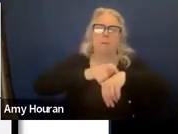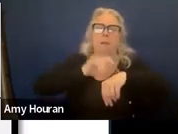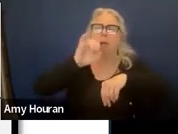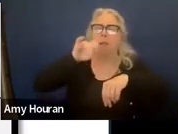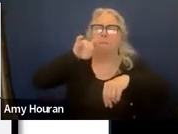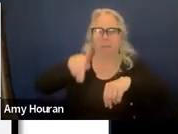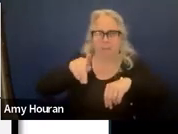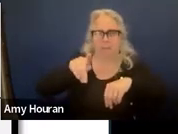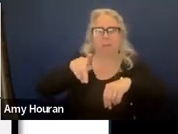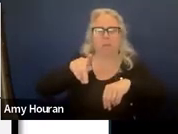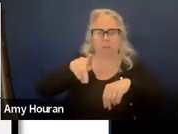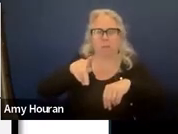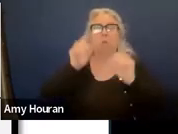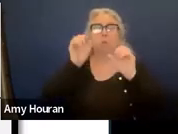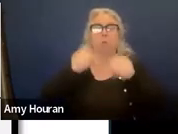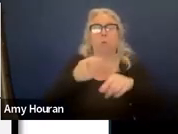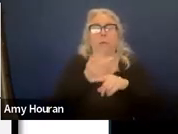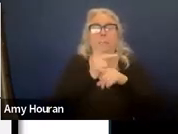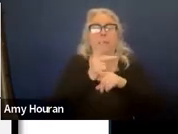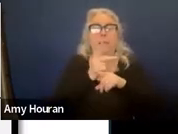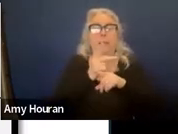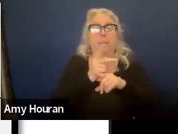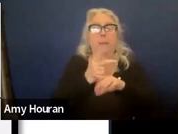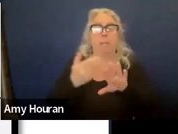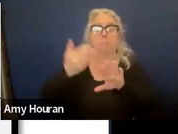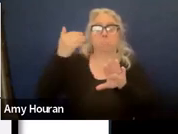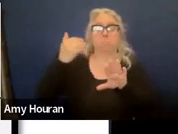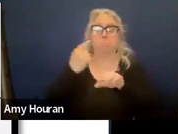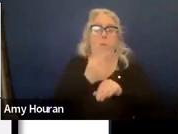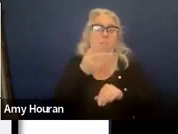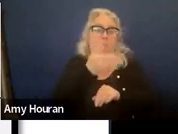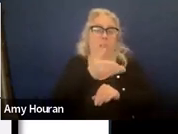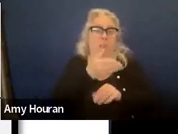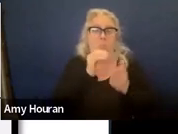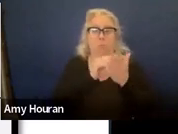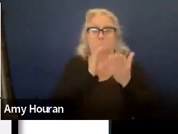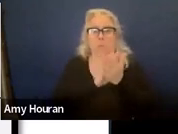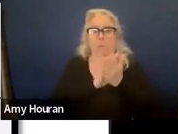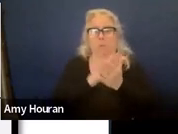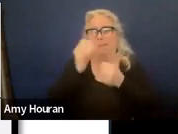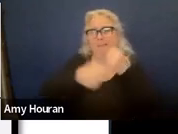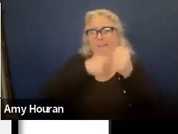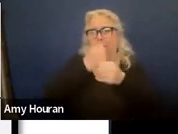can keep the previous ones in there, put the year in parentheses,